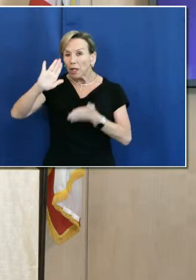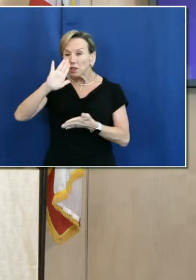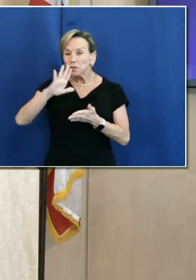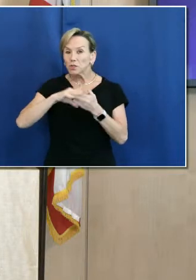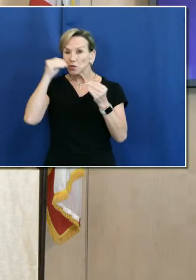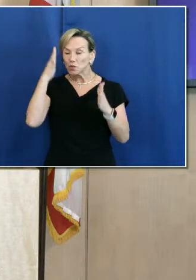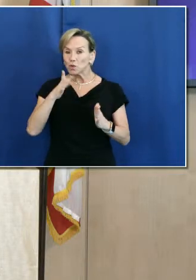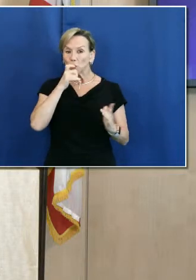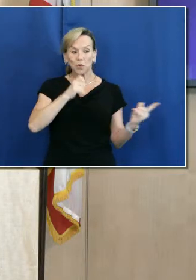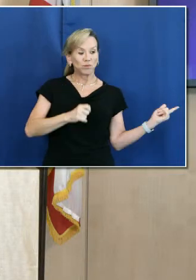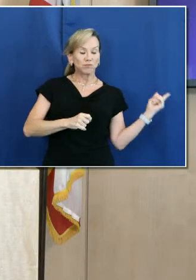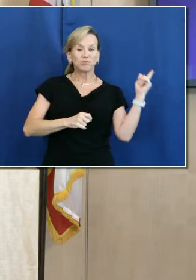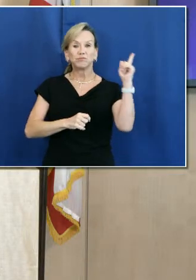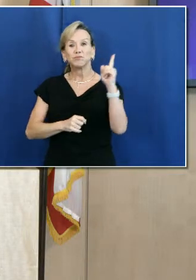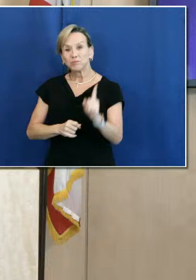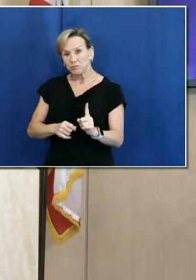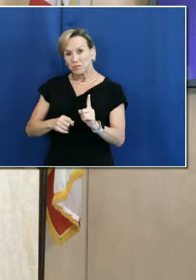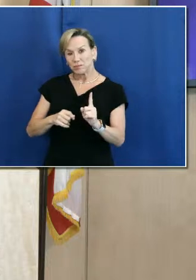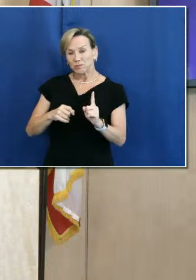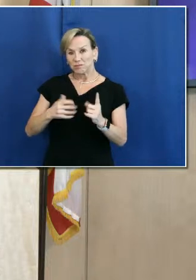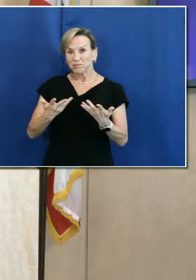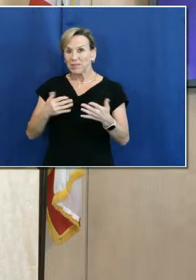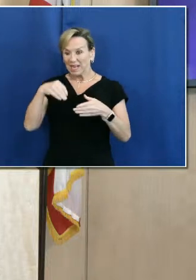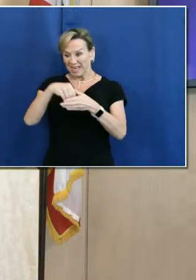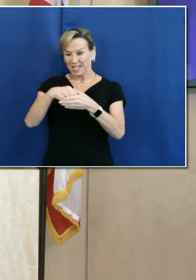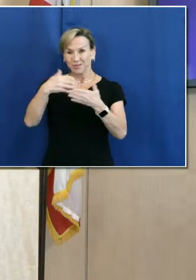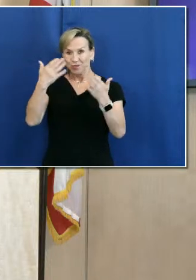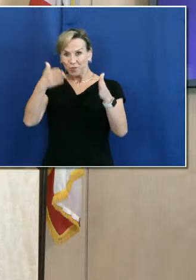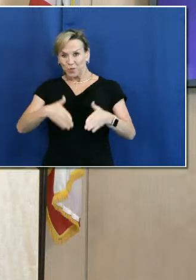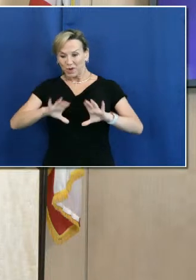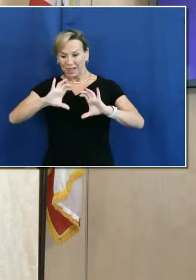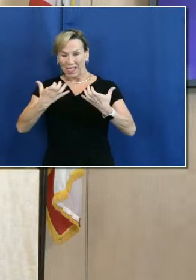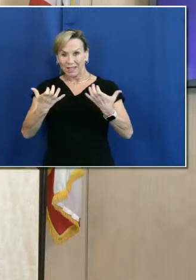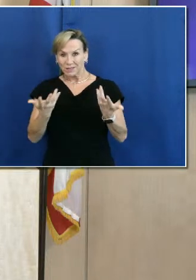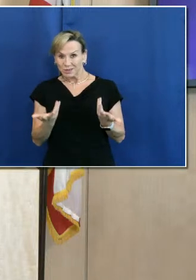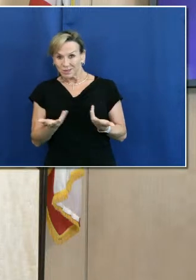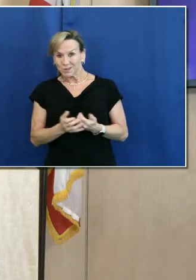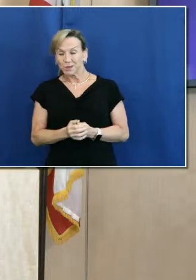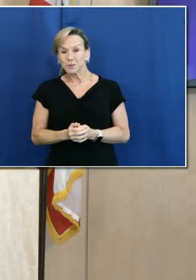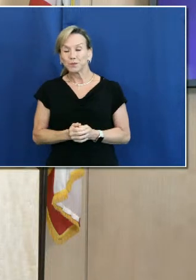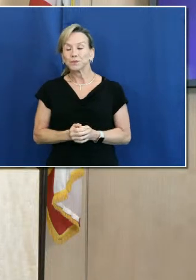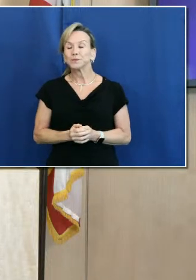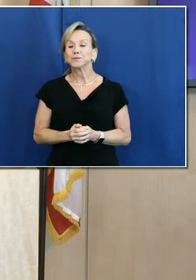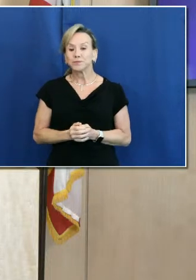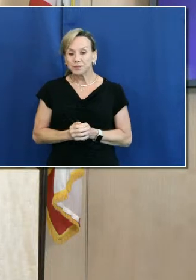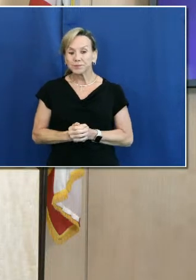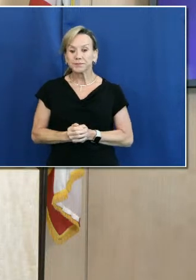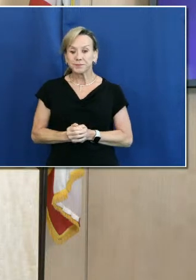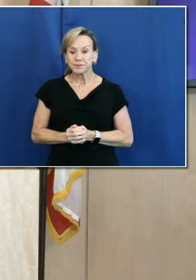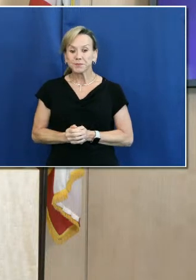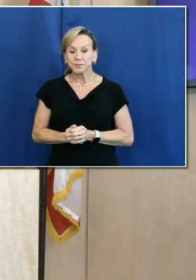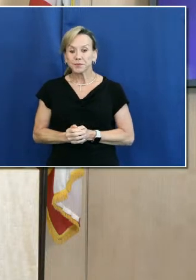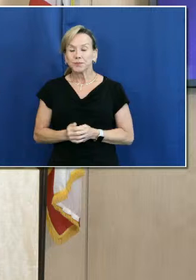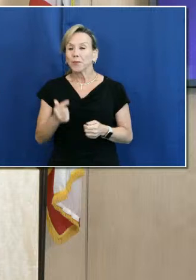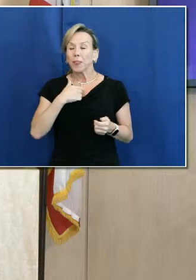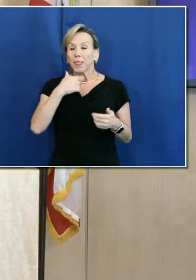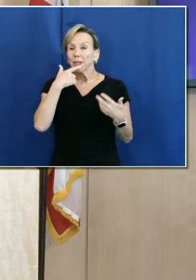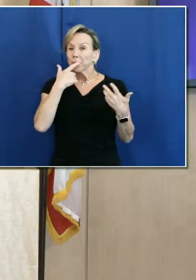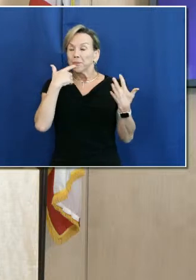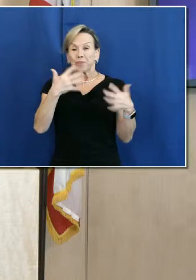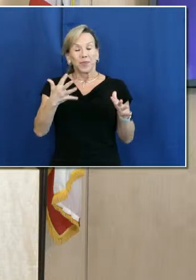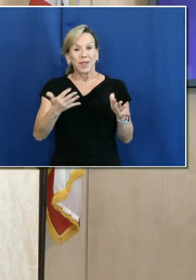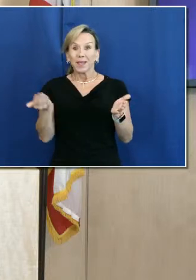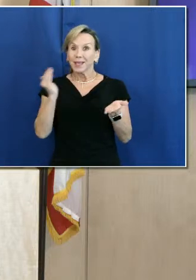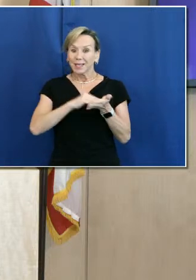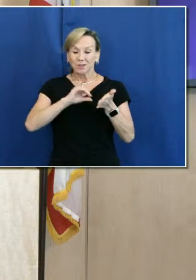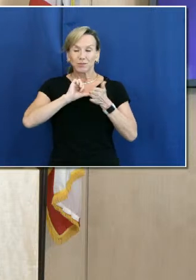to in-person classes in San Diego County? I can't emphasize enough those big 4